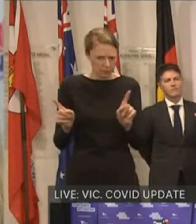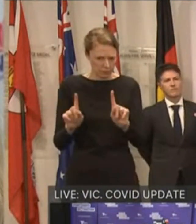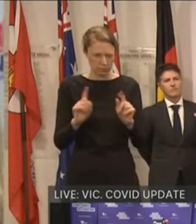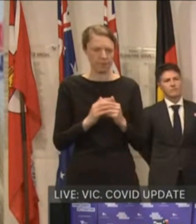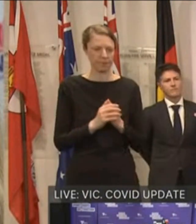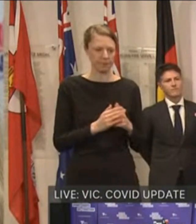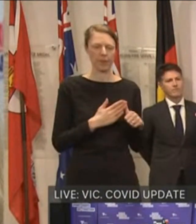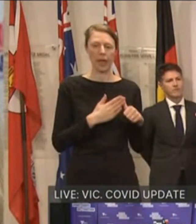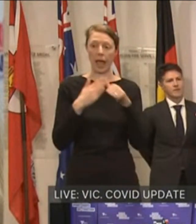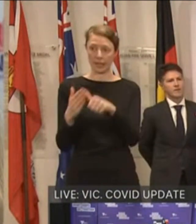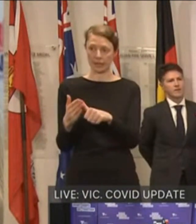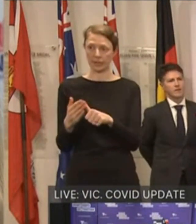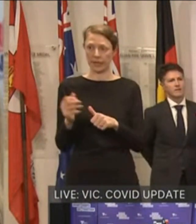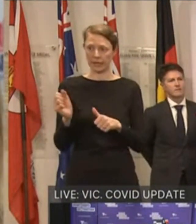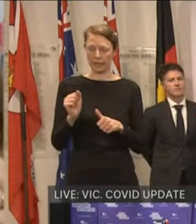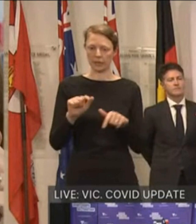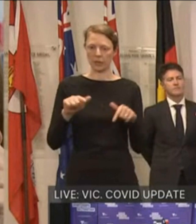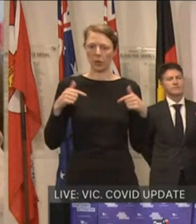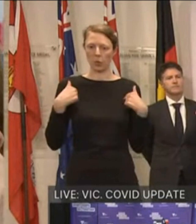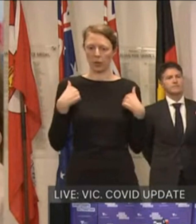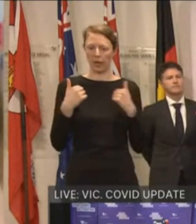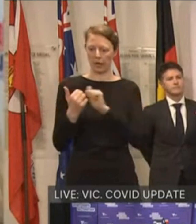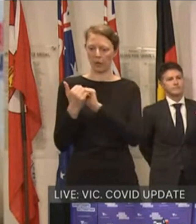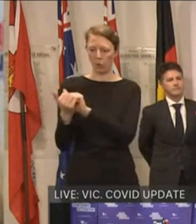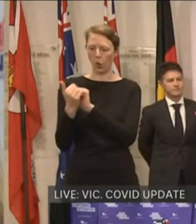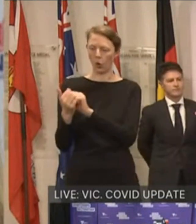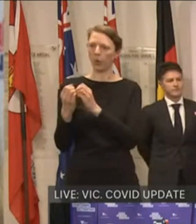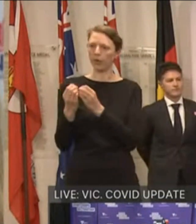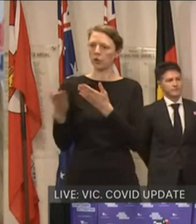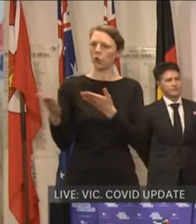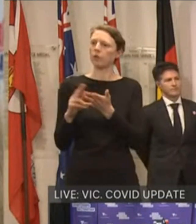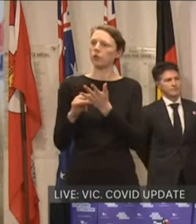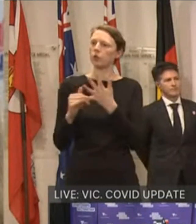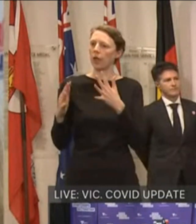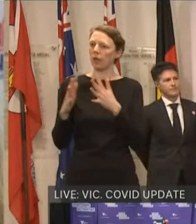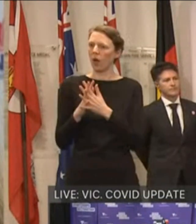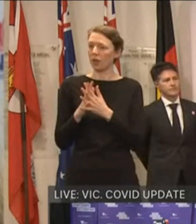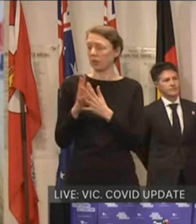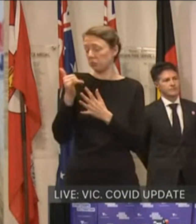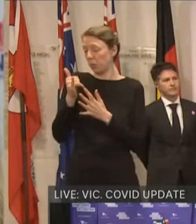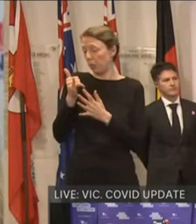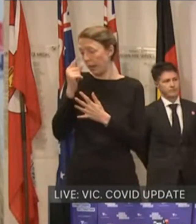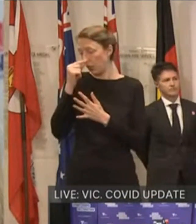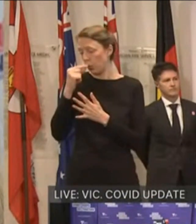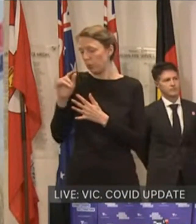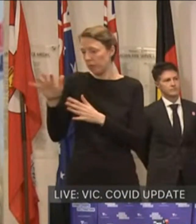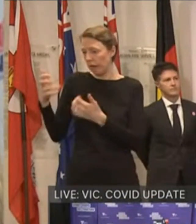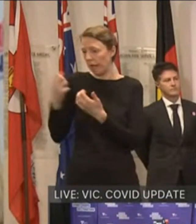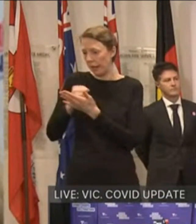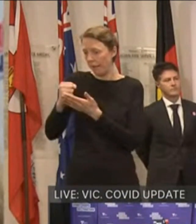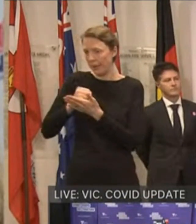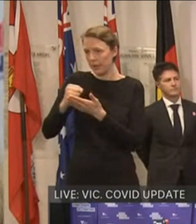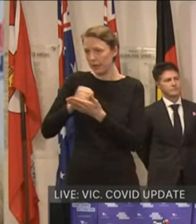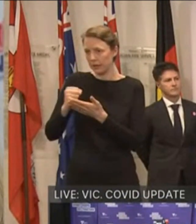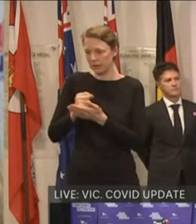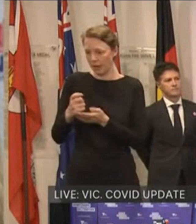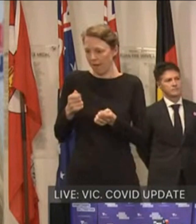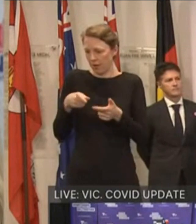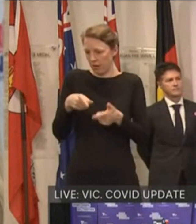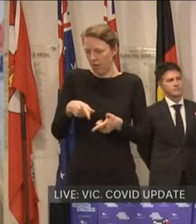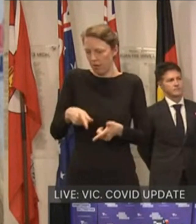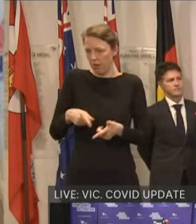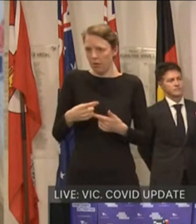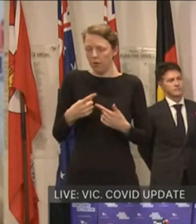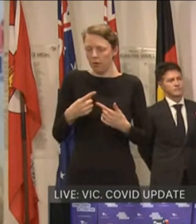to the permit system structure to obtain more information, which will allow us to audit it. But clearly our principal advice is we really